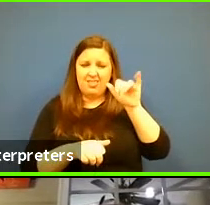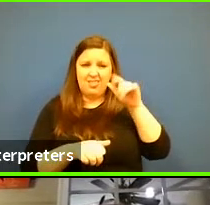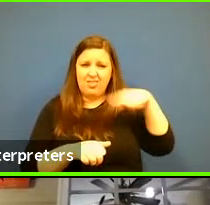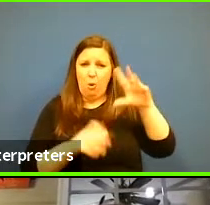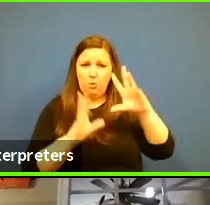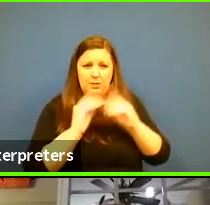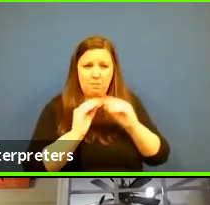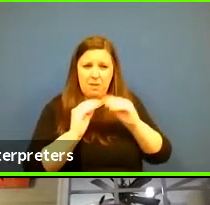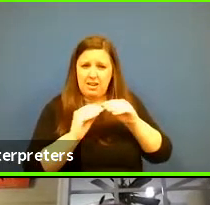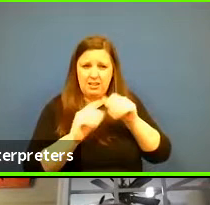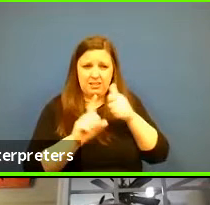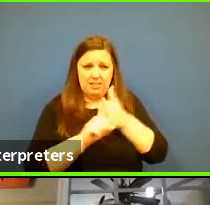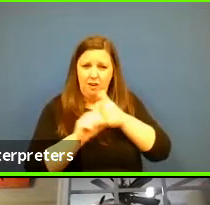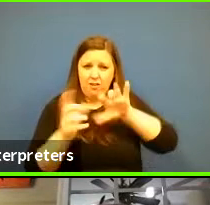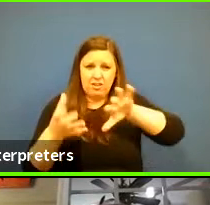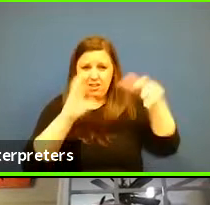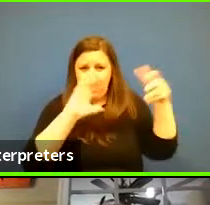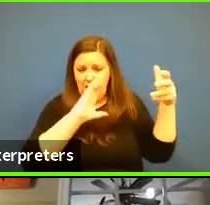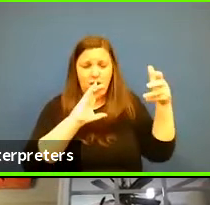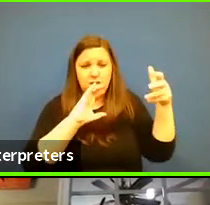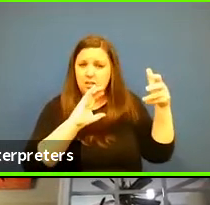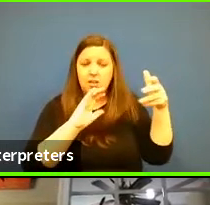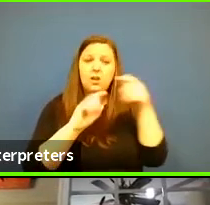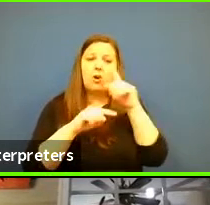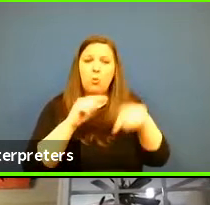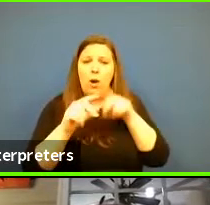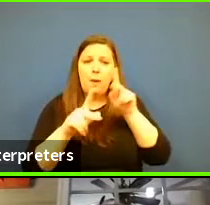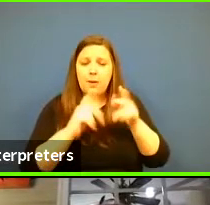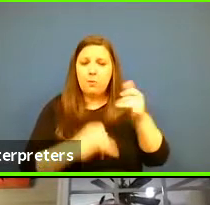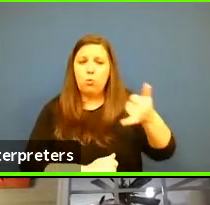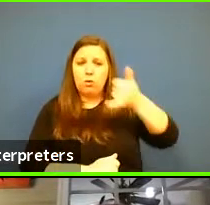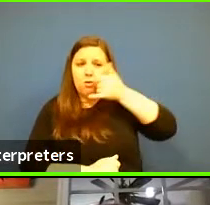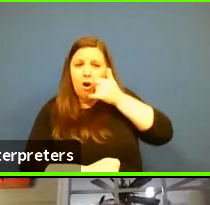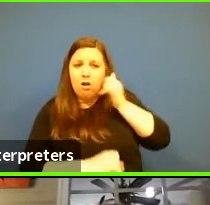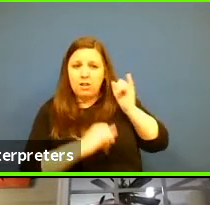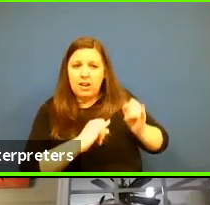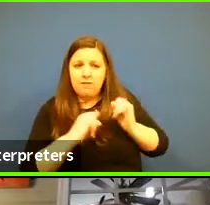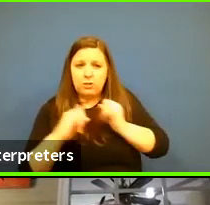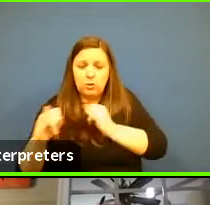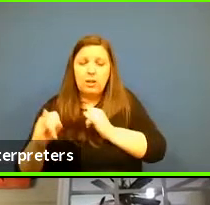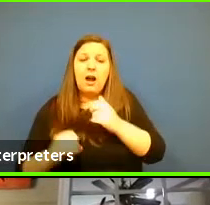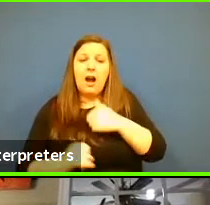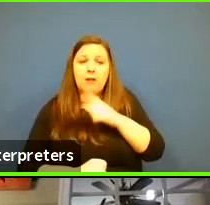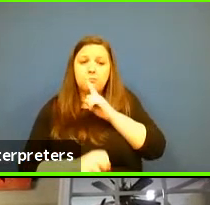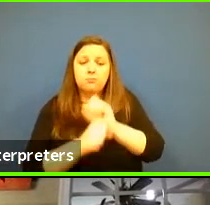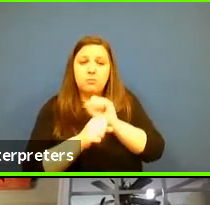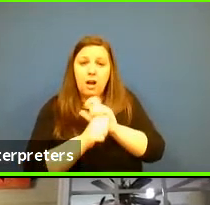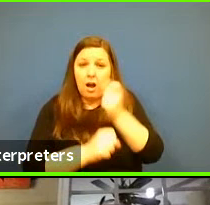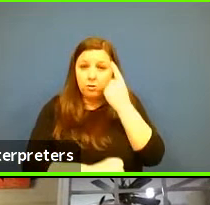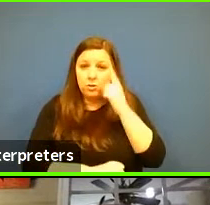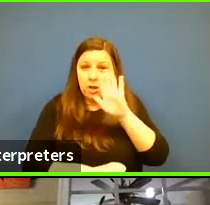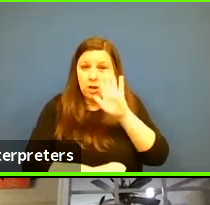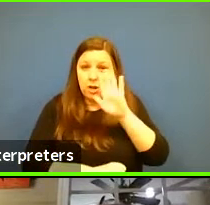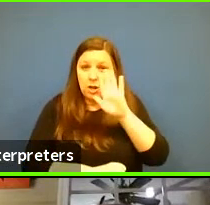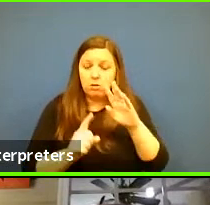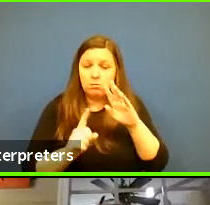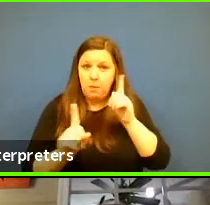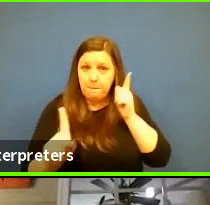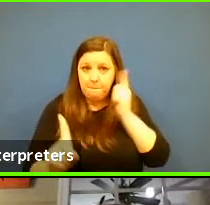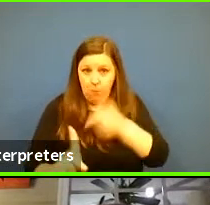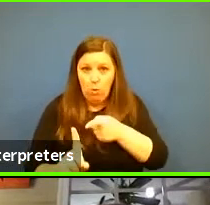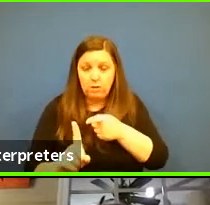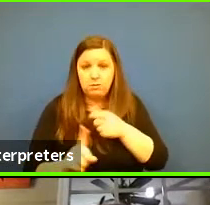wasn't my experience, let me say that it was chaotic. I certainly do understand your point, though,